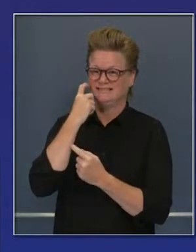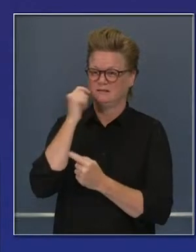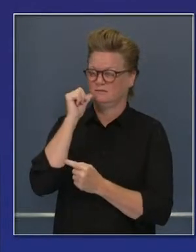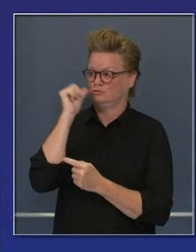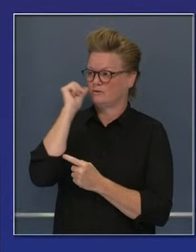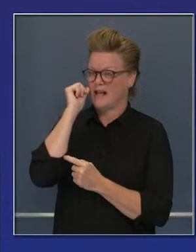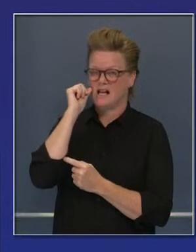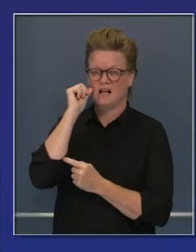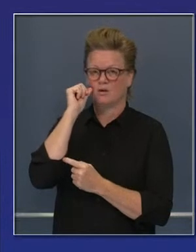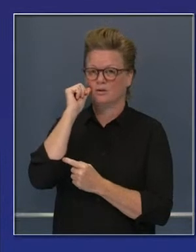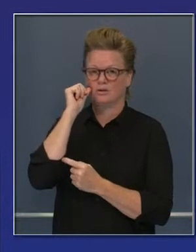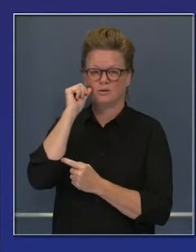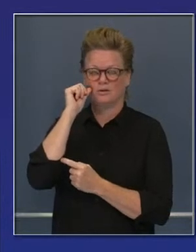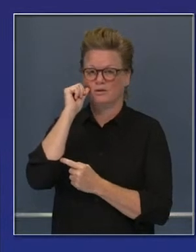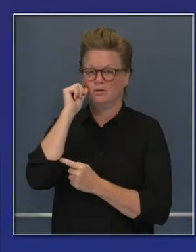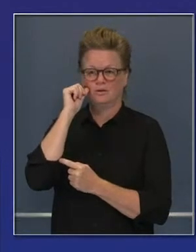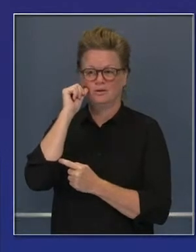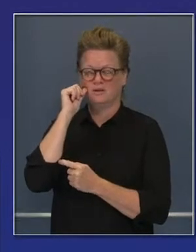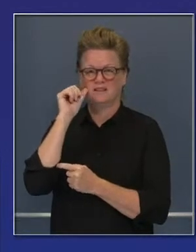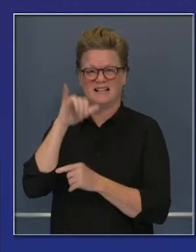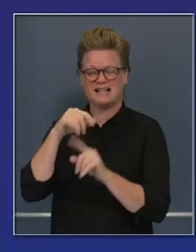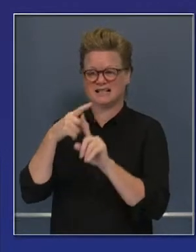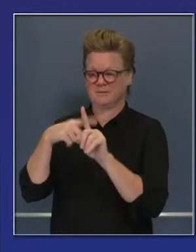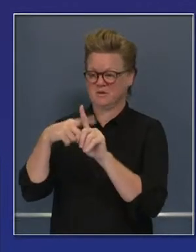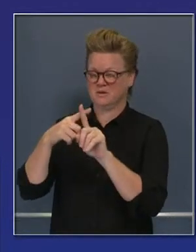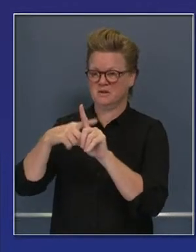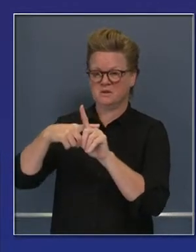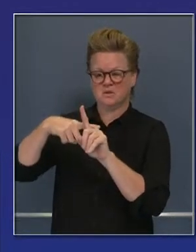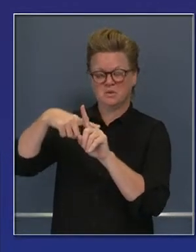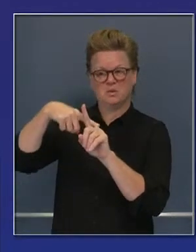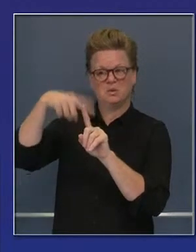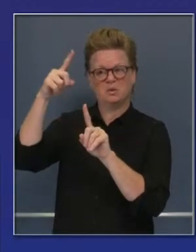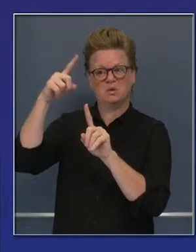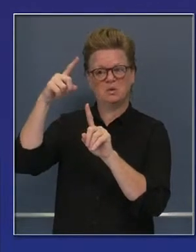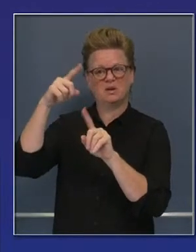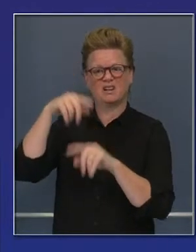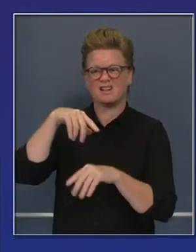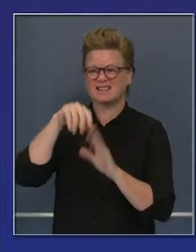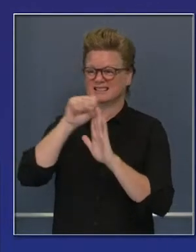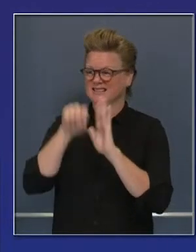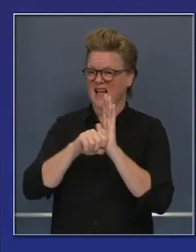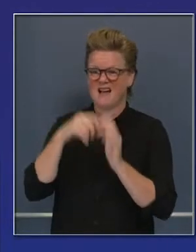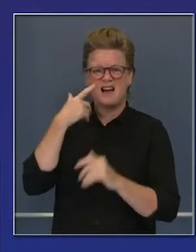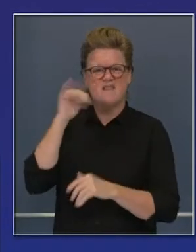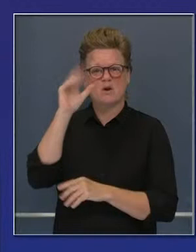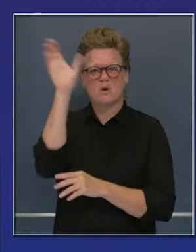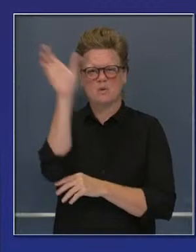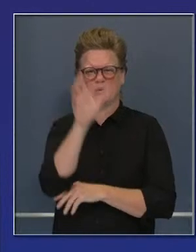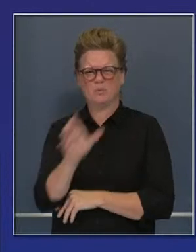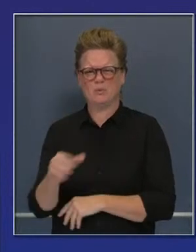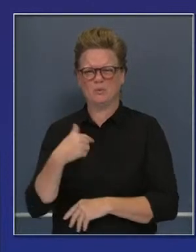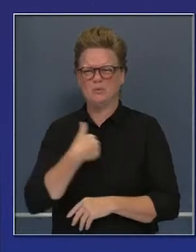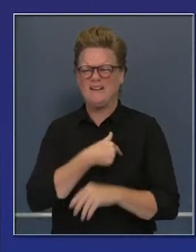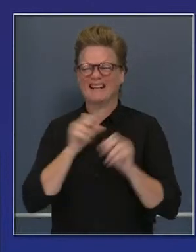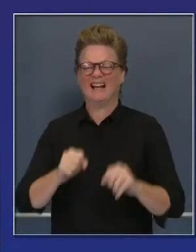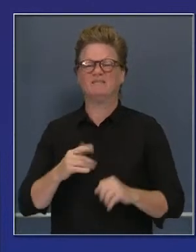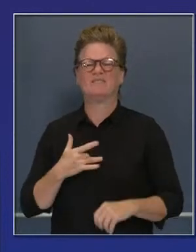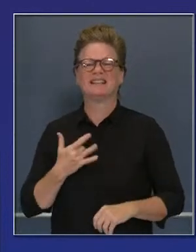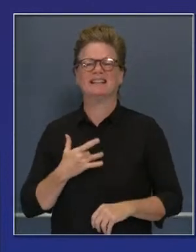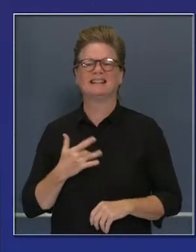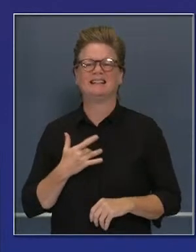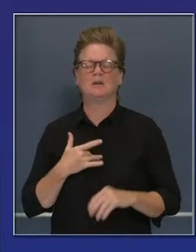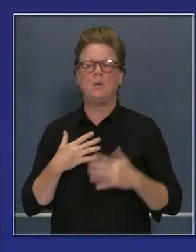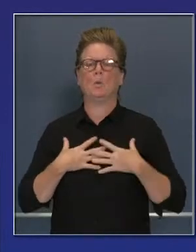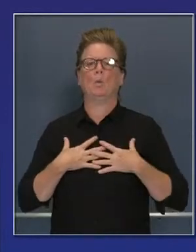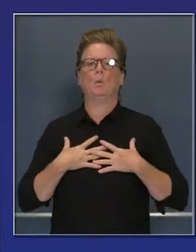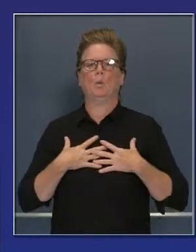again. These temperatures felt all throughout the state of California, all throughout, once again, the west coast of the United